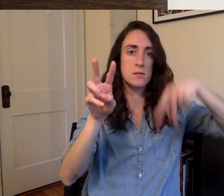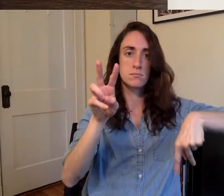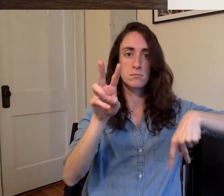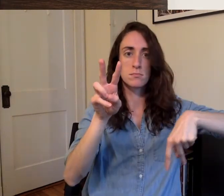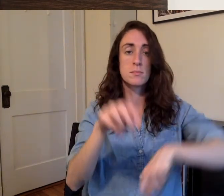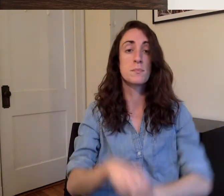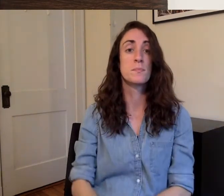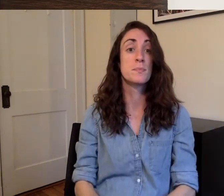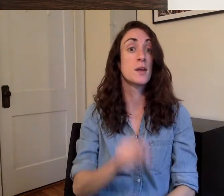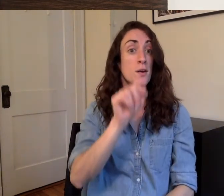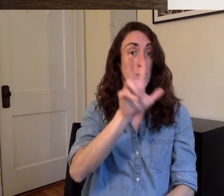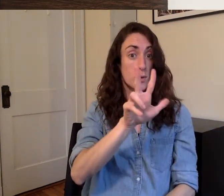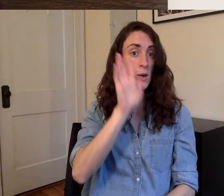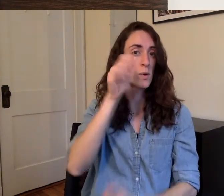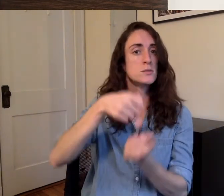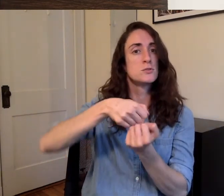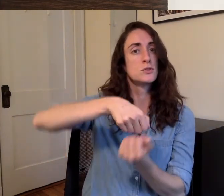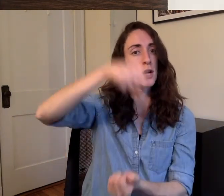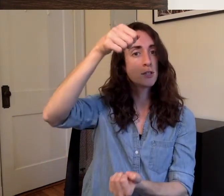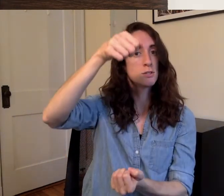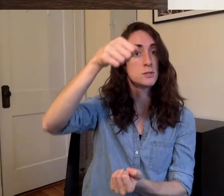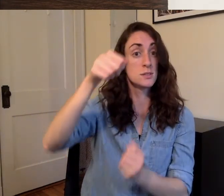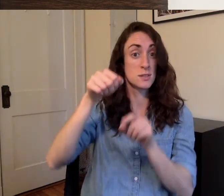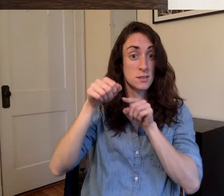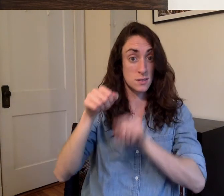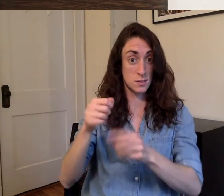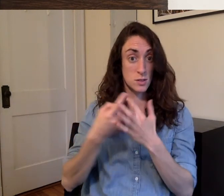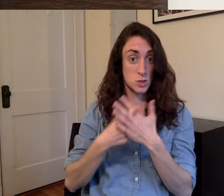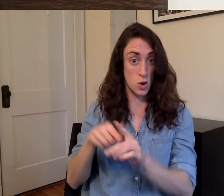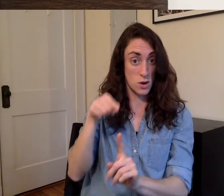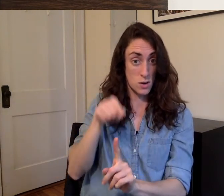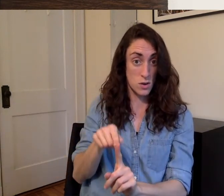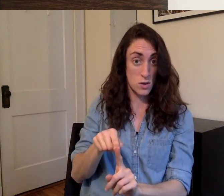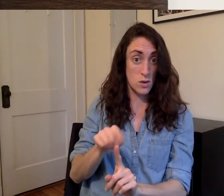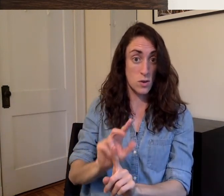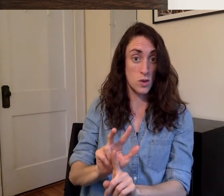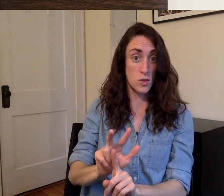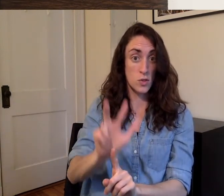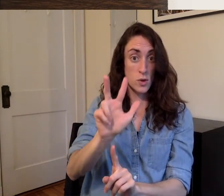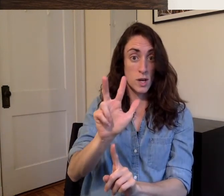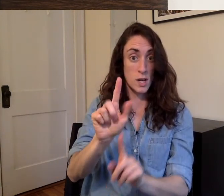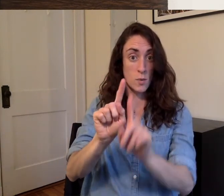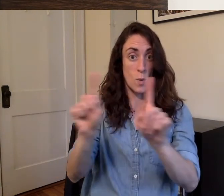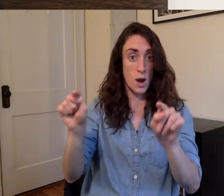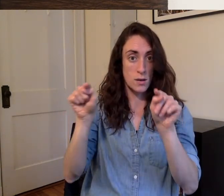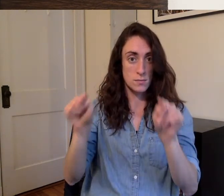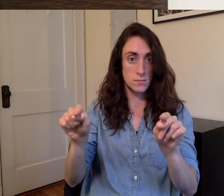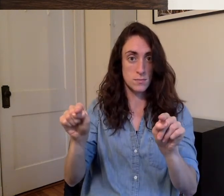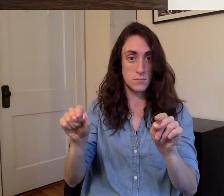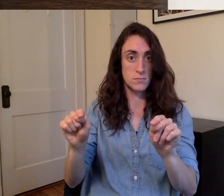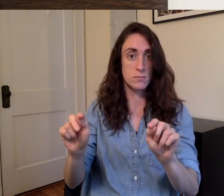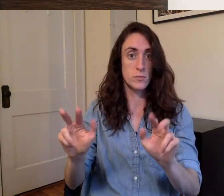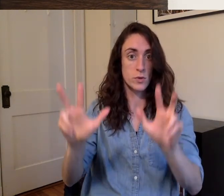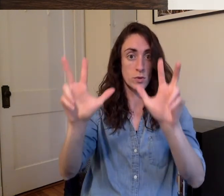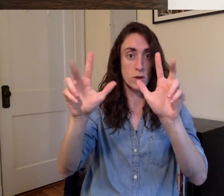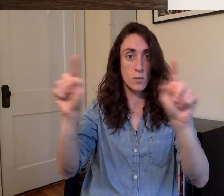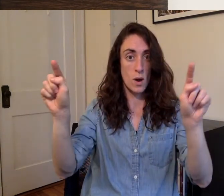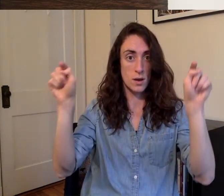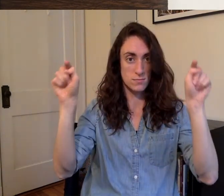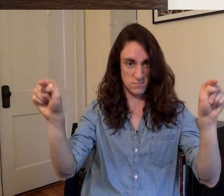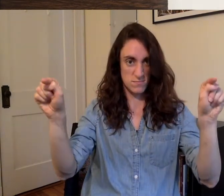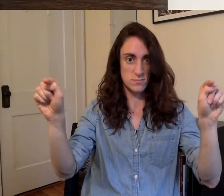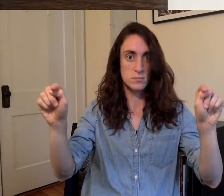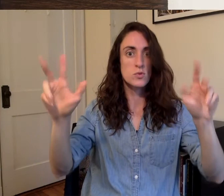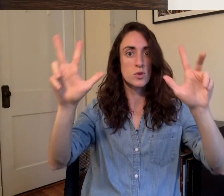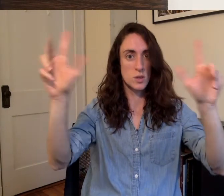that the V will be facing up. And it tells us that the slope of each of the legs will be 3 units up and 1 unit over. So we can sketch in some